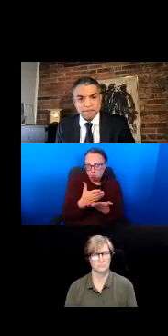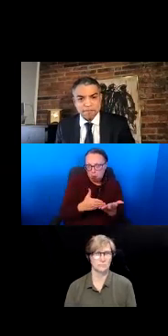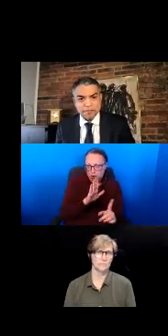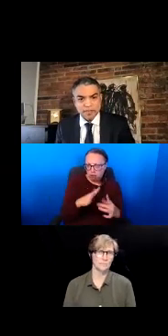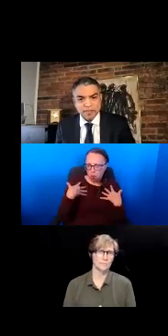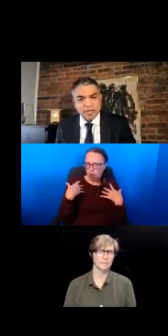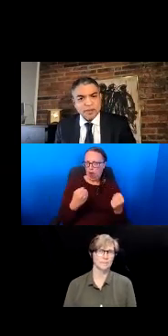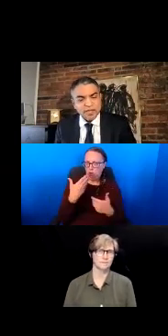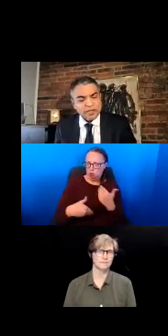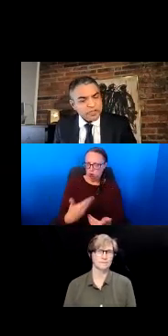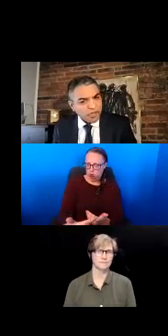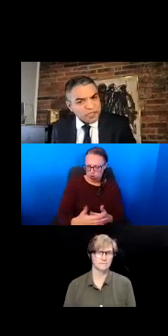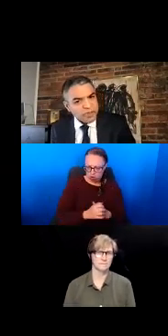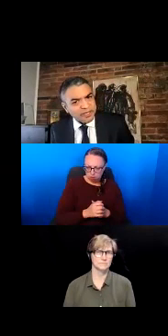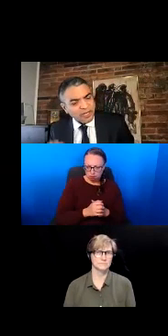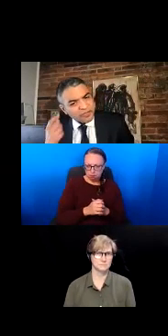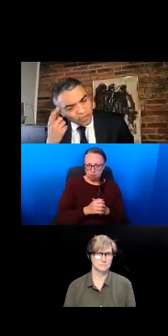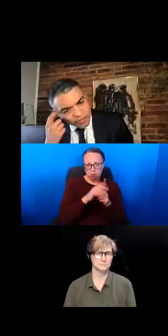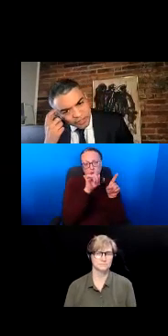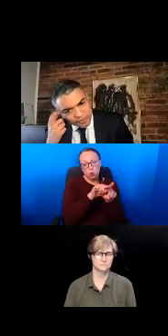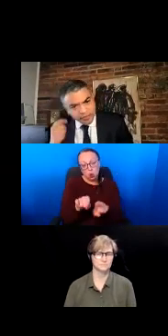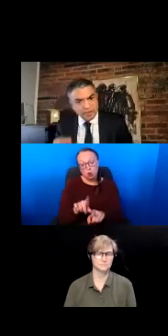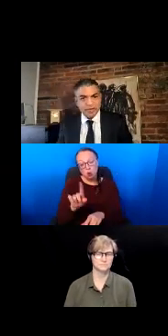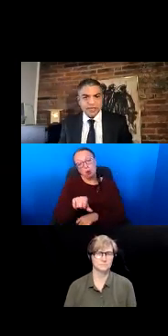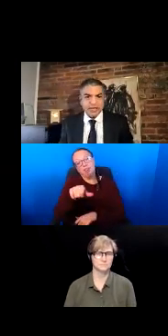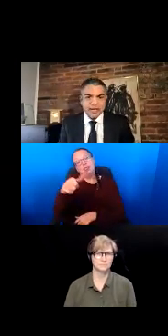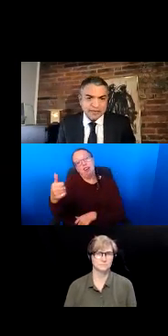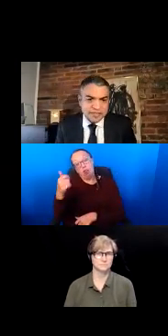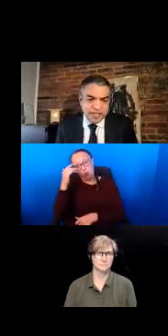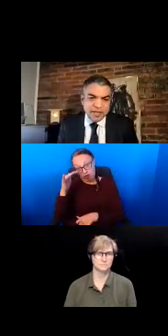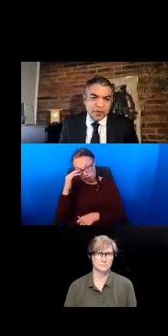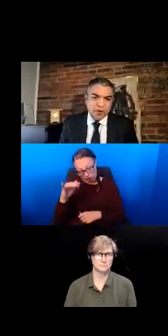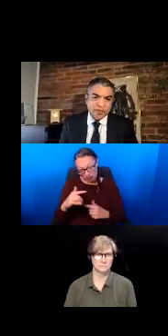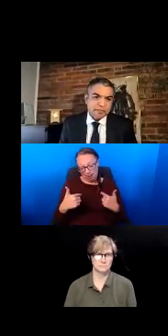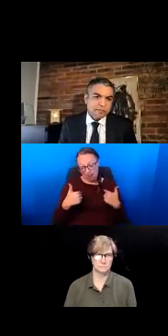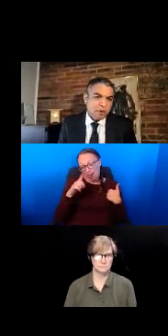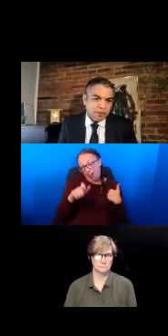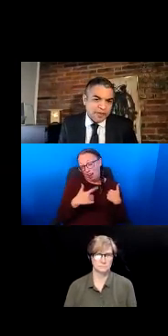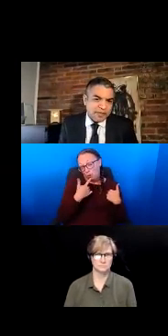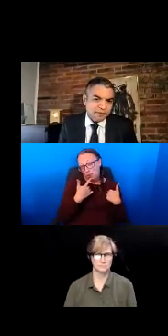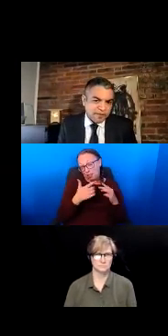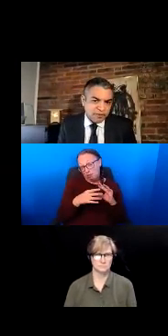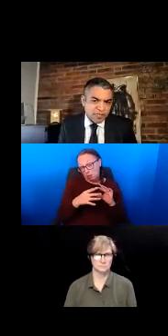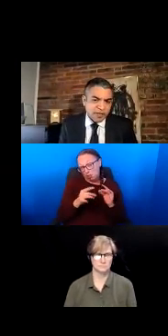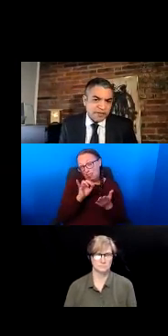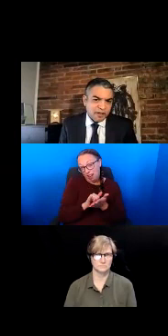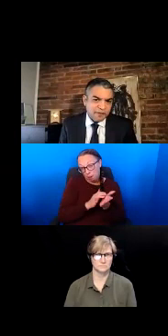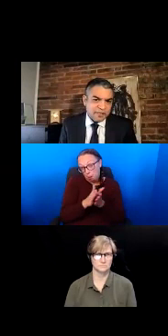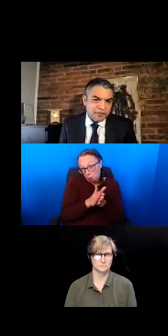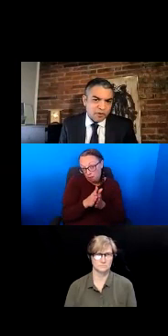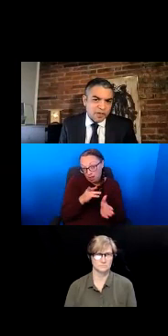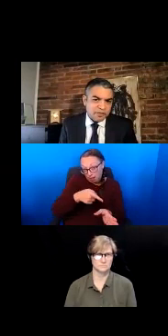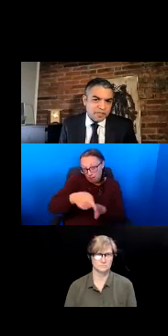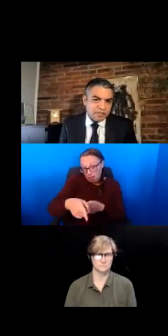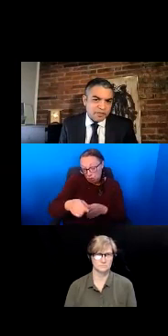process. There's also an alternative theory, and I have to say, one that motivated the field of